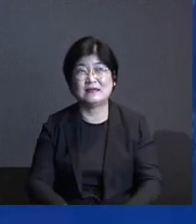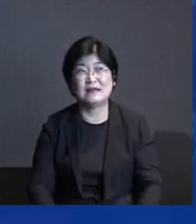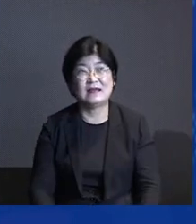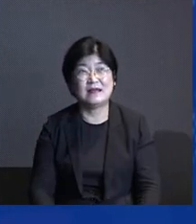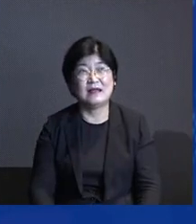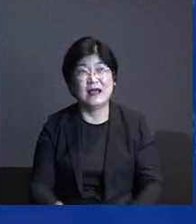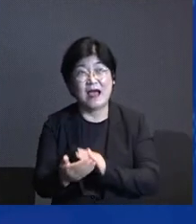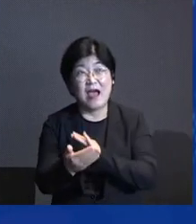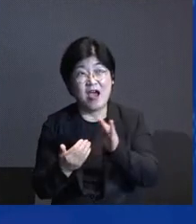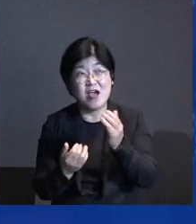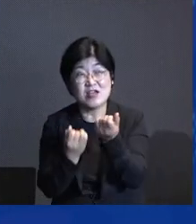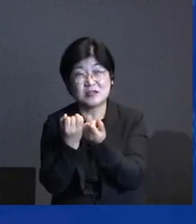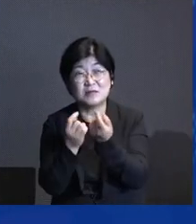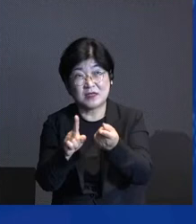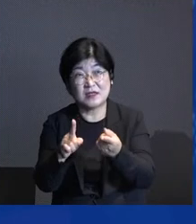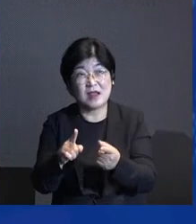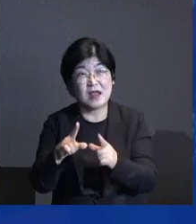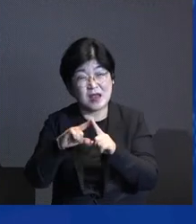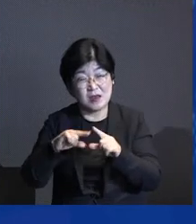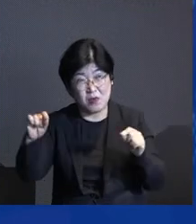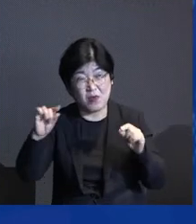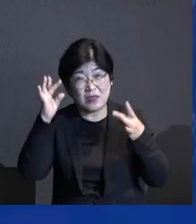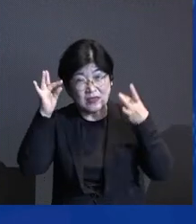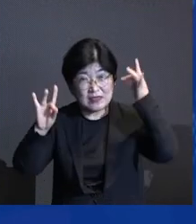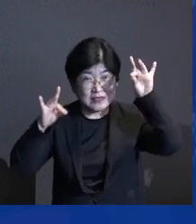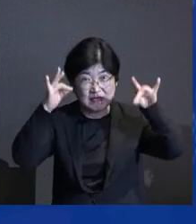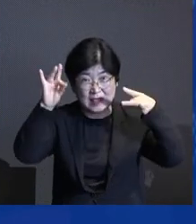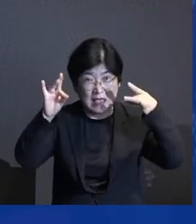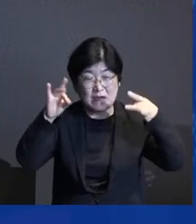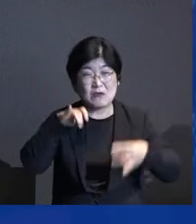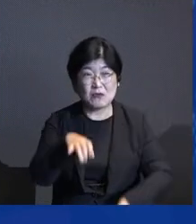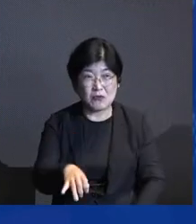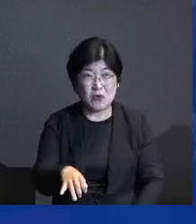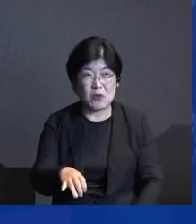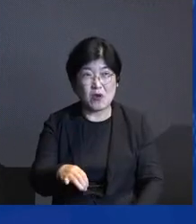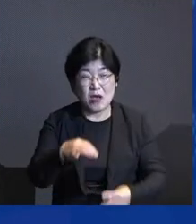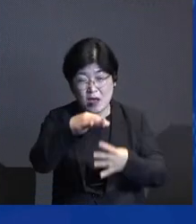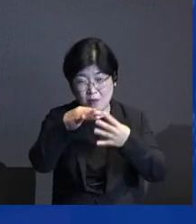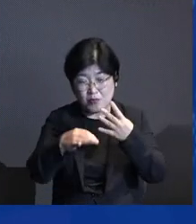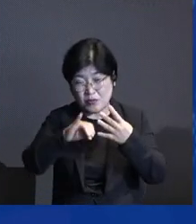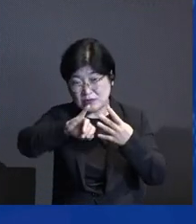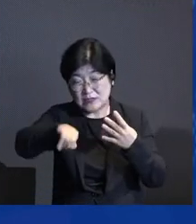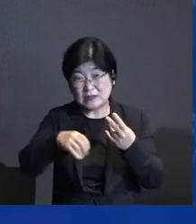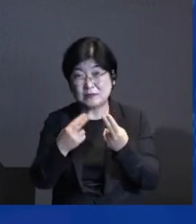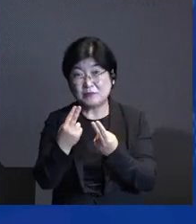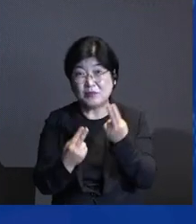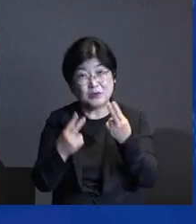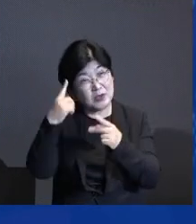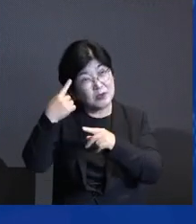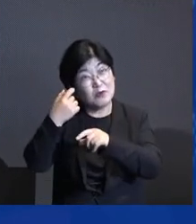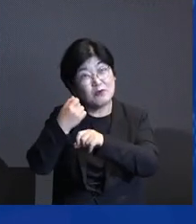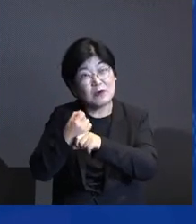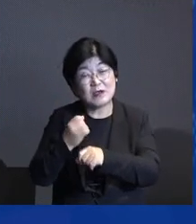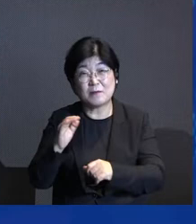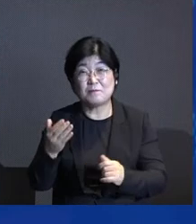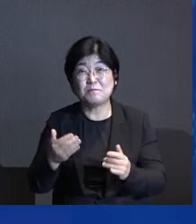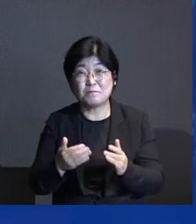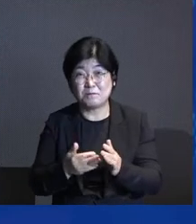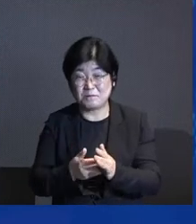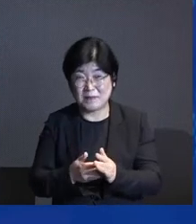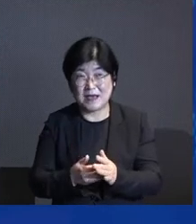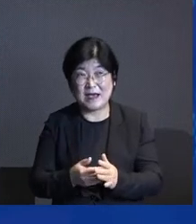have heard about before from medical doctor Titi Nan. While working with the municipality, I have done research